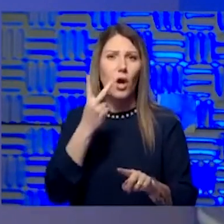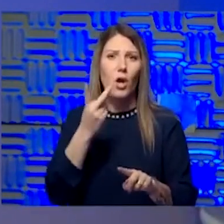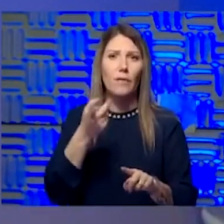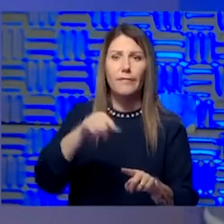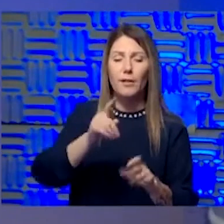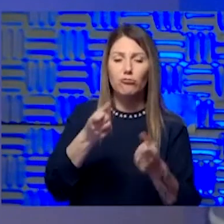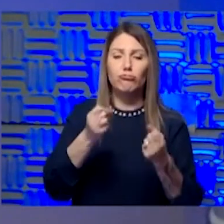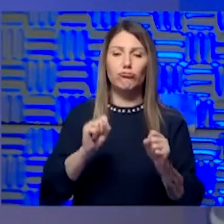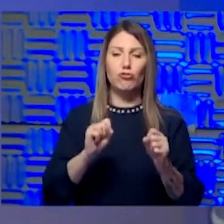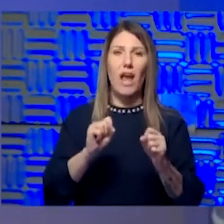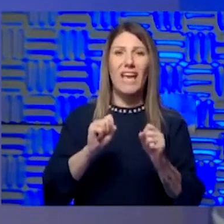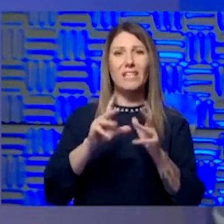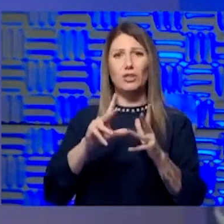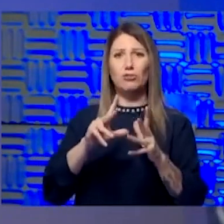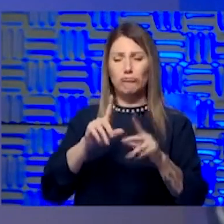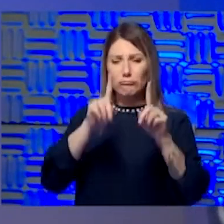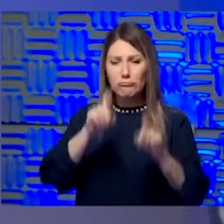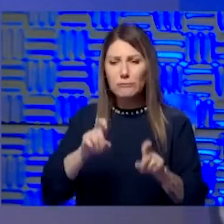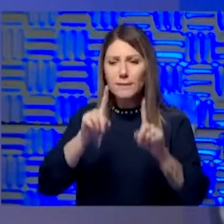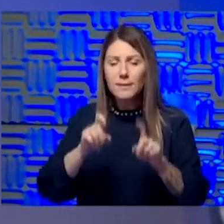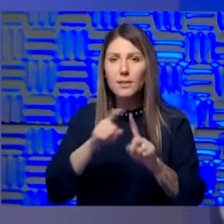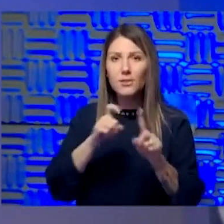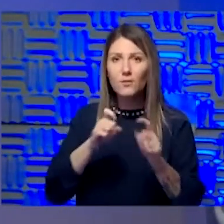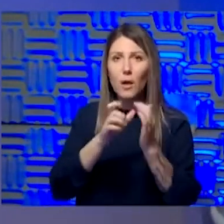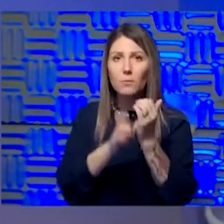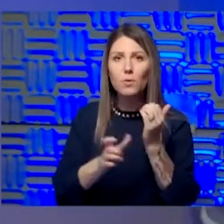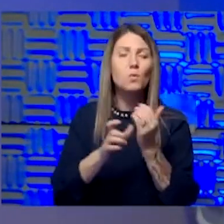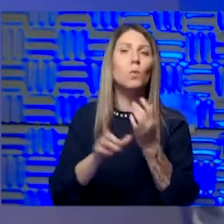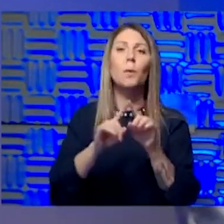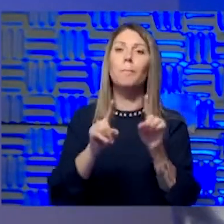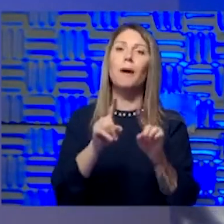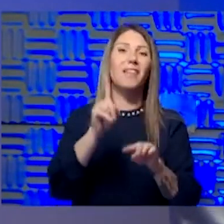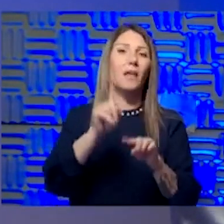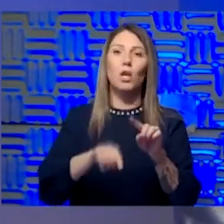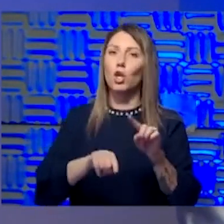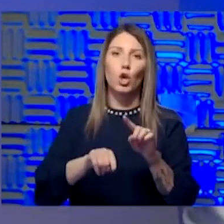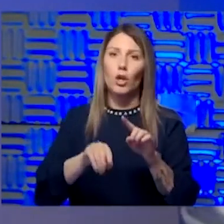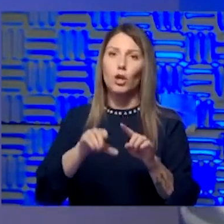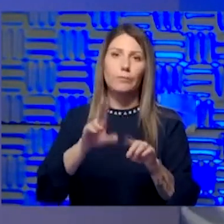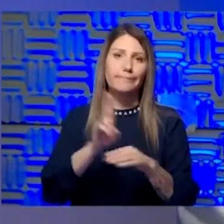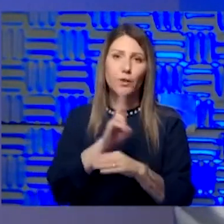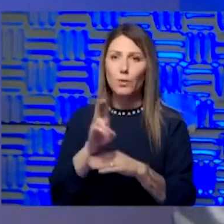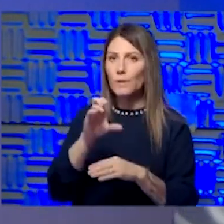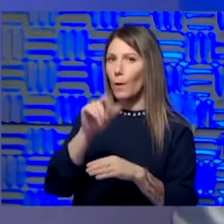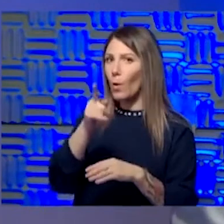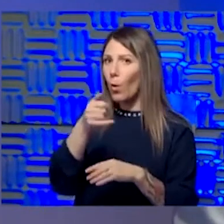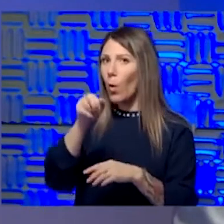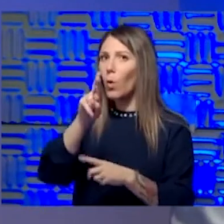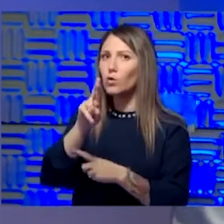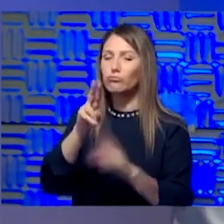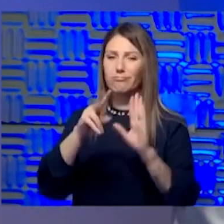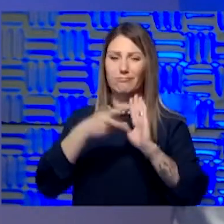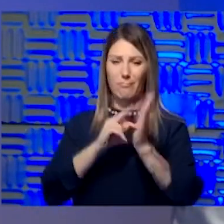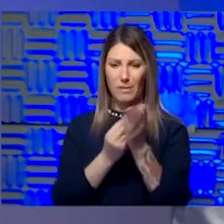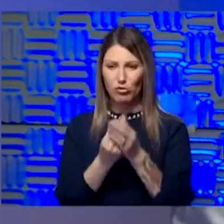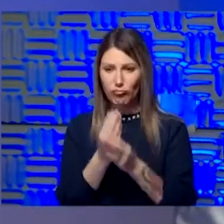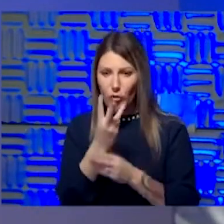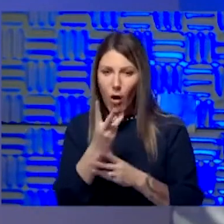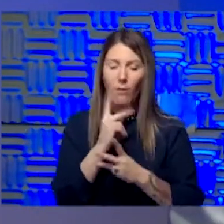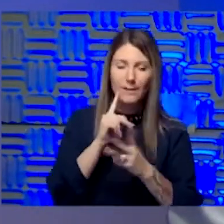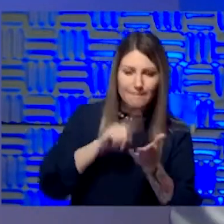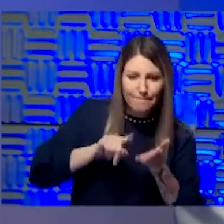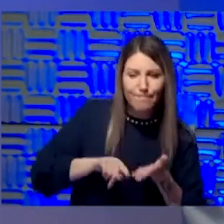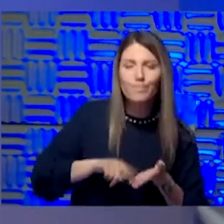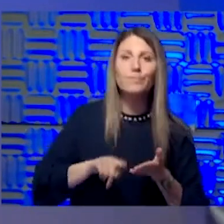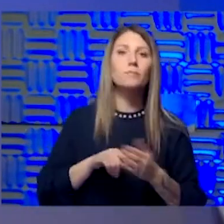though, from stool, but they weren't able to actually culture it. But I think we still need a lot more data as far as that goes.